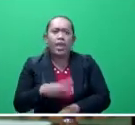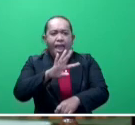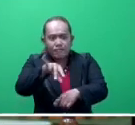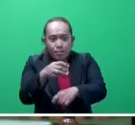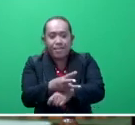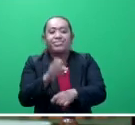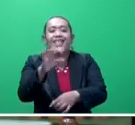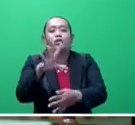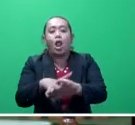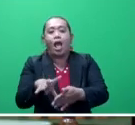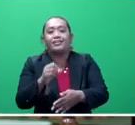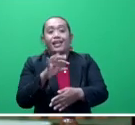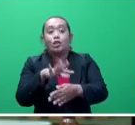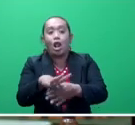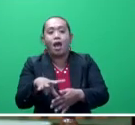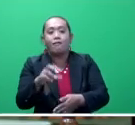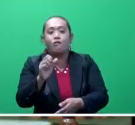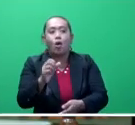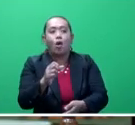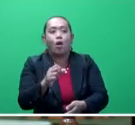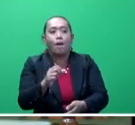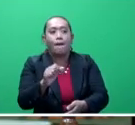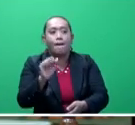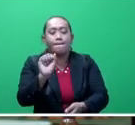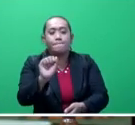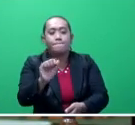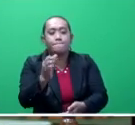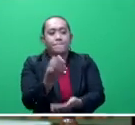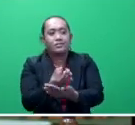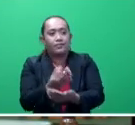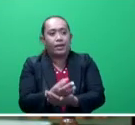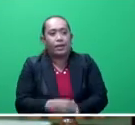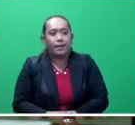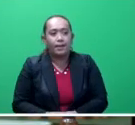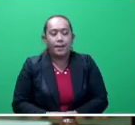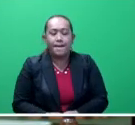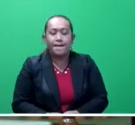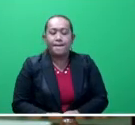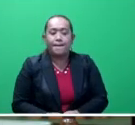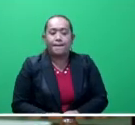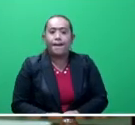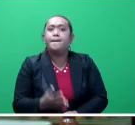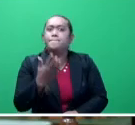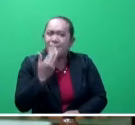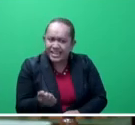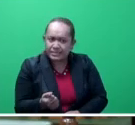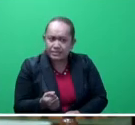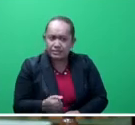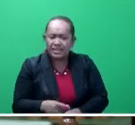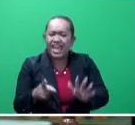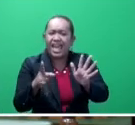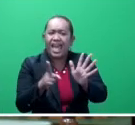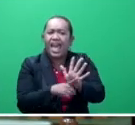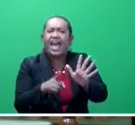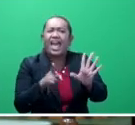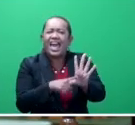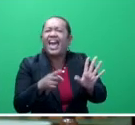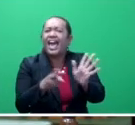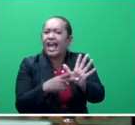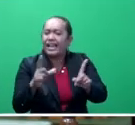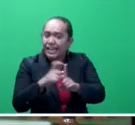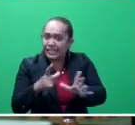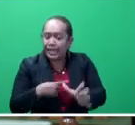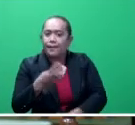$10. Can you please, Mr. Speaker, sir, I'm really getting distracted. Honorable Tambuya seems to be chatting away. I'm trying to deliver a budget